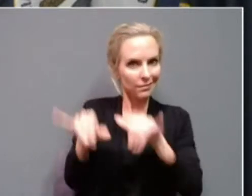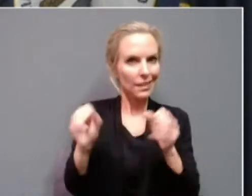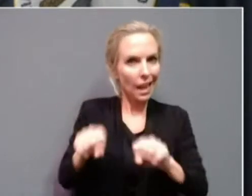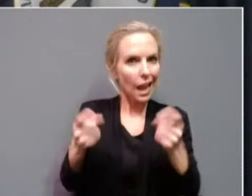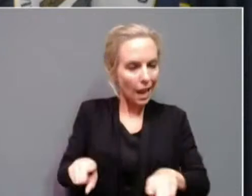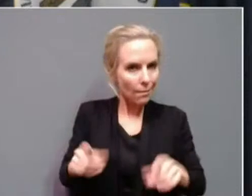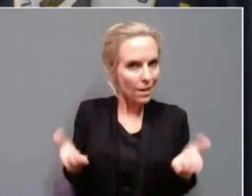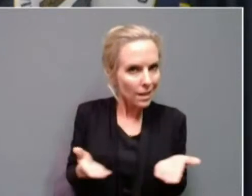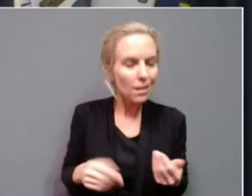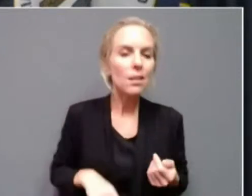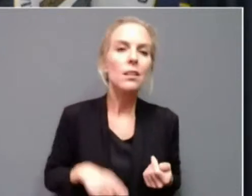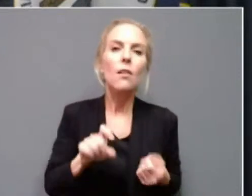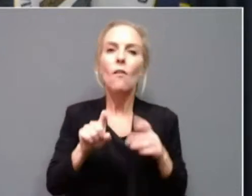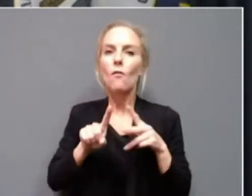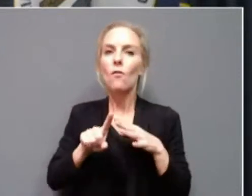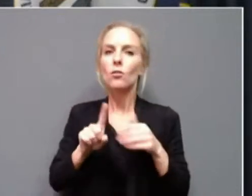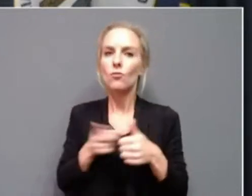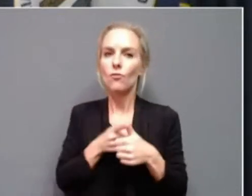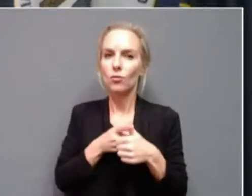Mississippi.